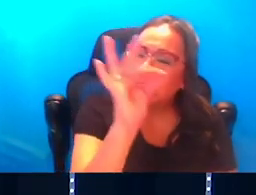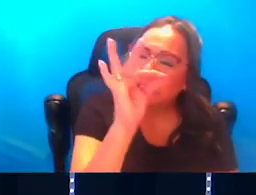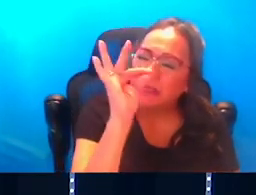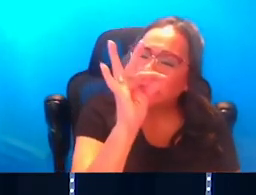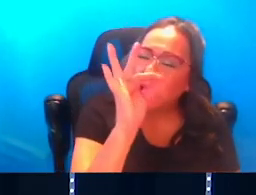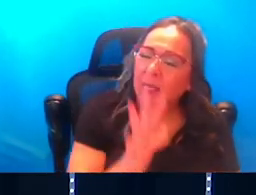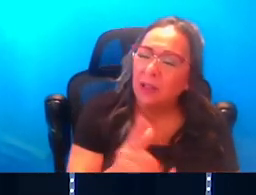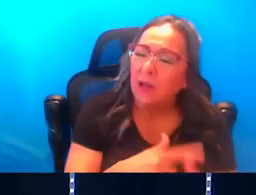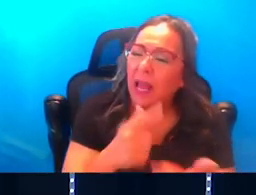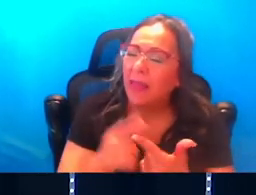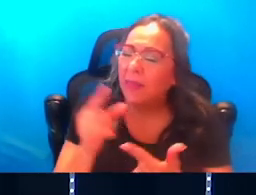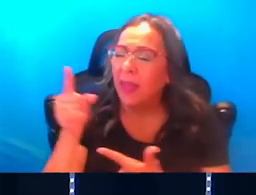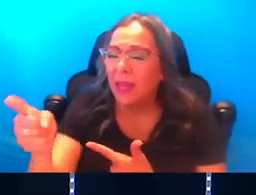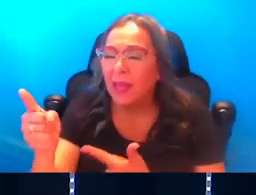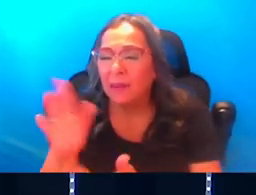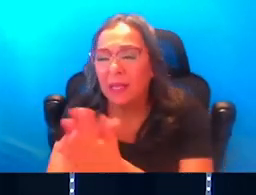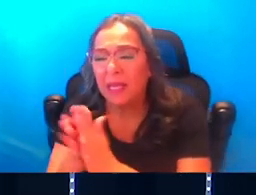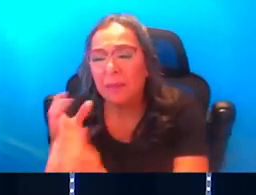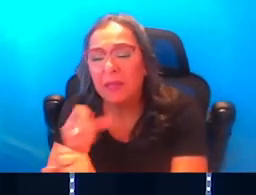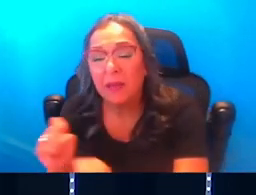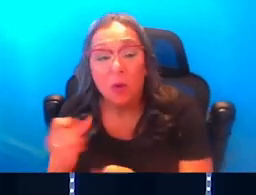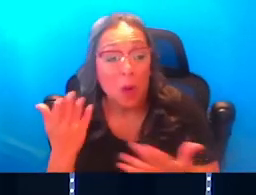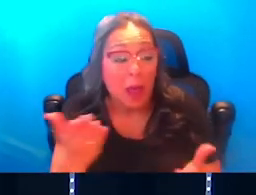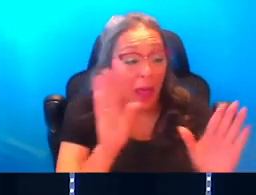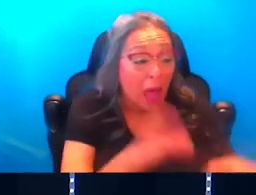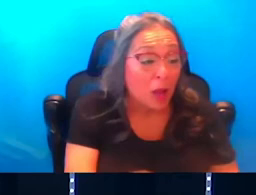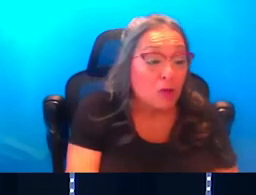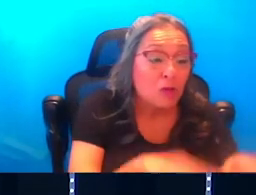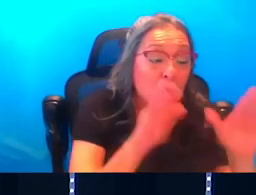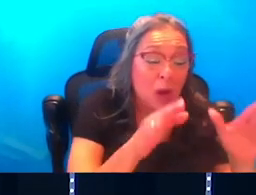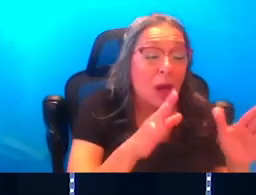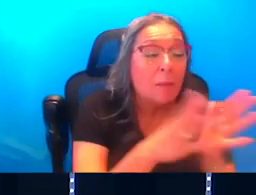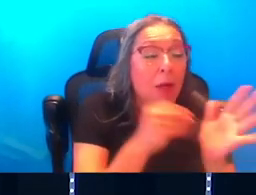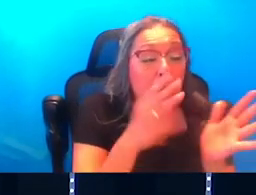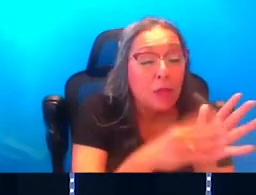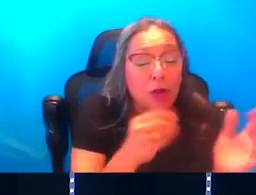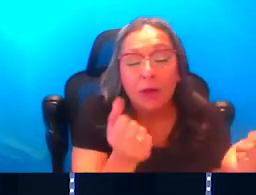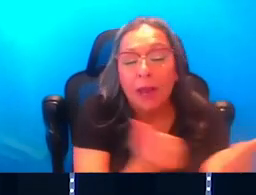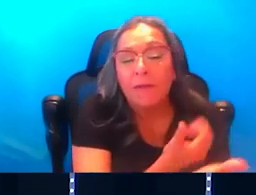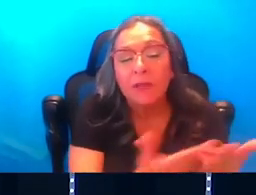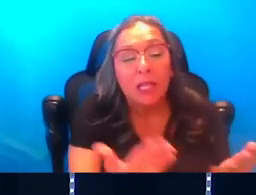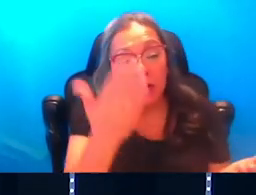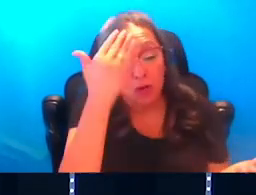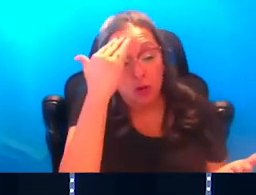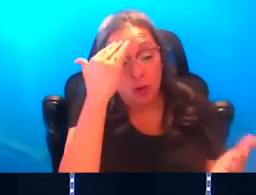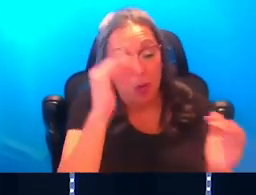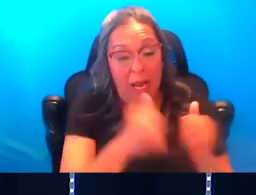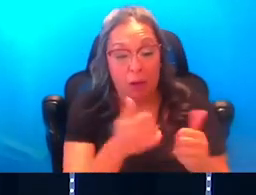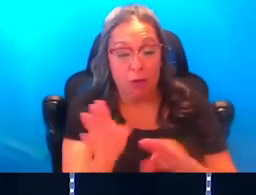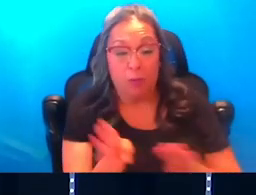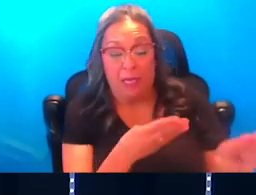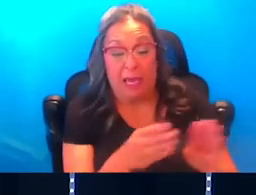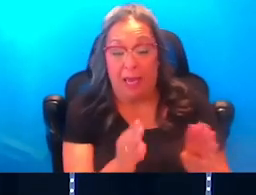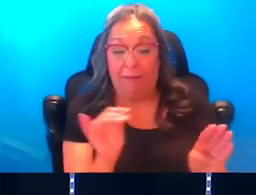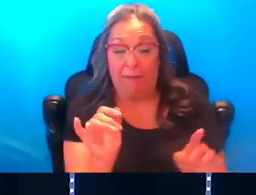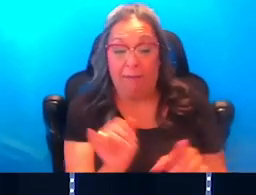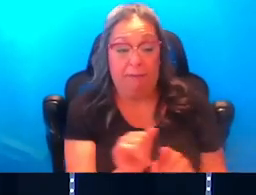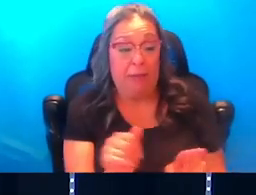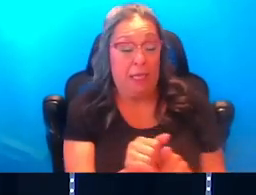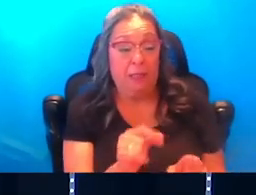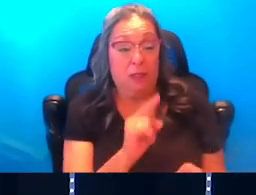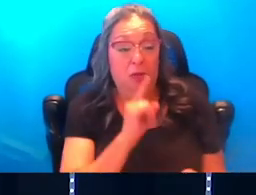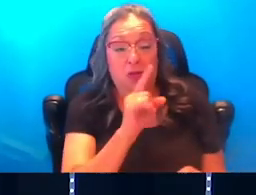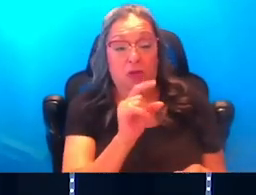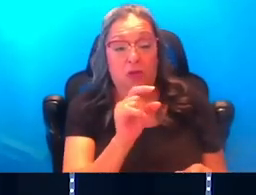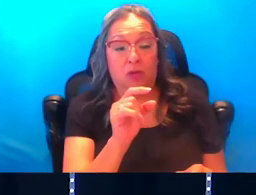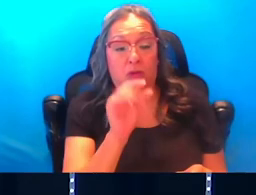Because he had grown up in it, and he knew all the lingo and knew how to play the part. He didn't know. He didn't